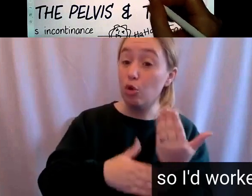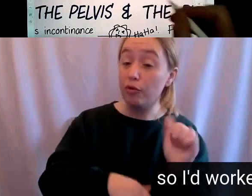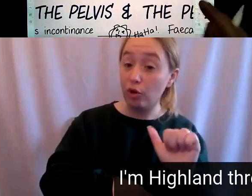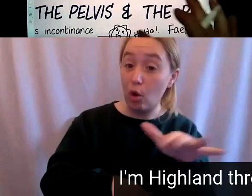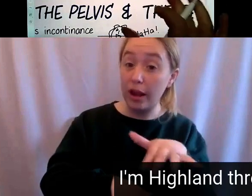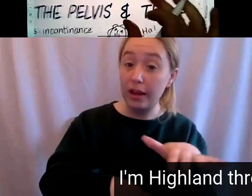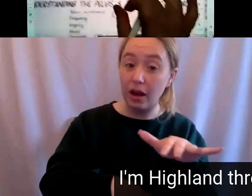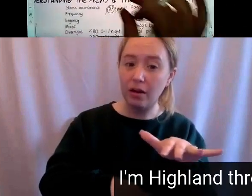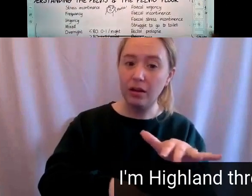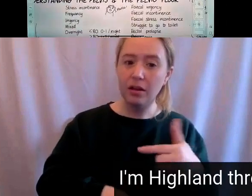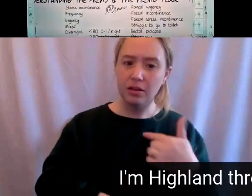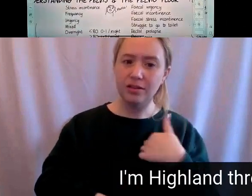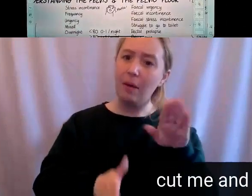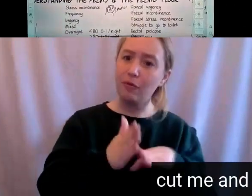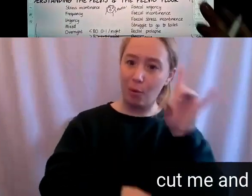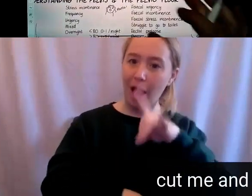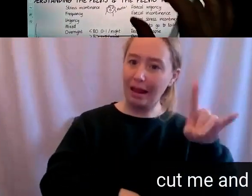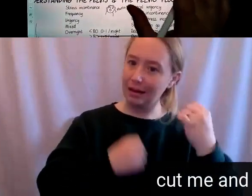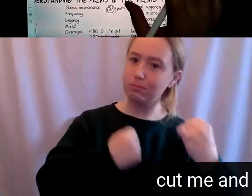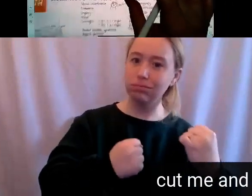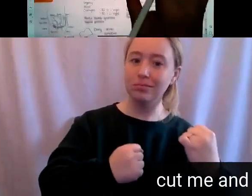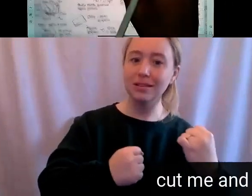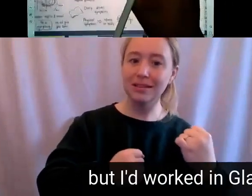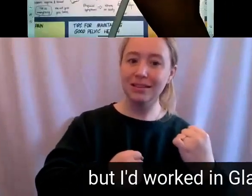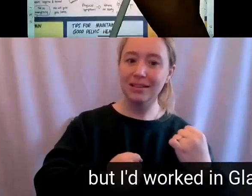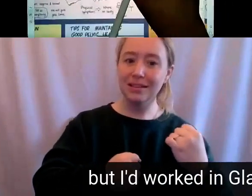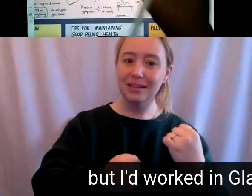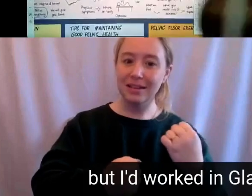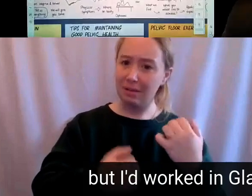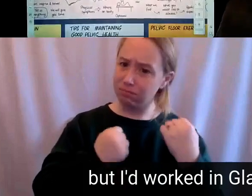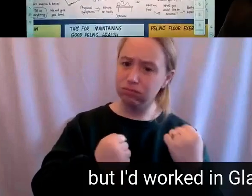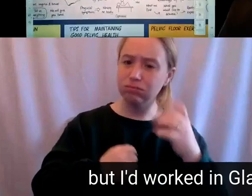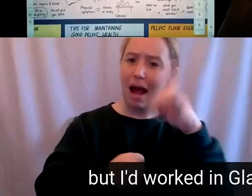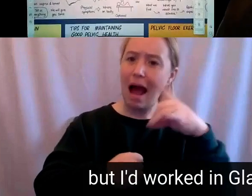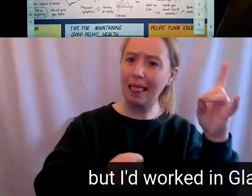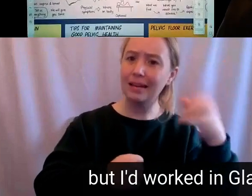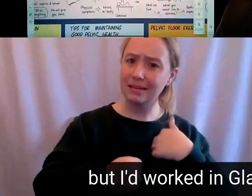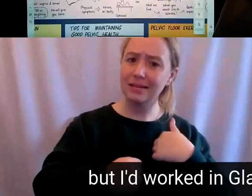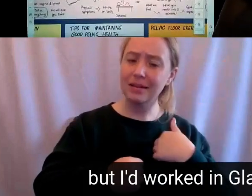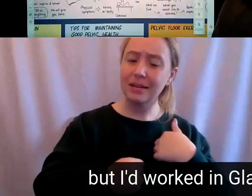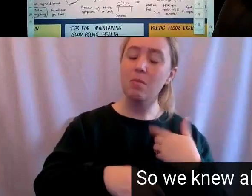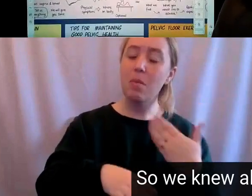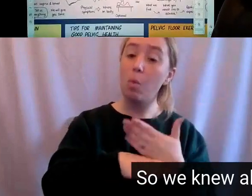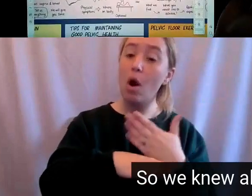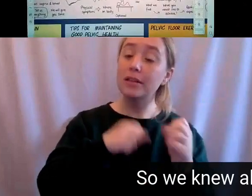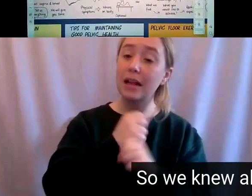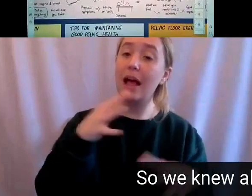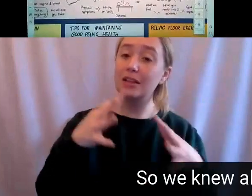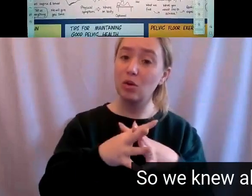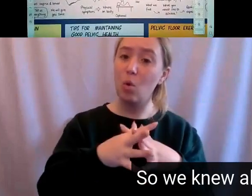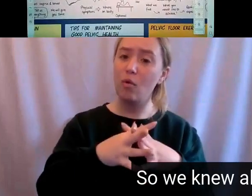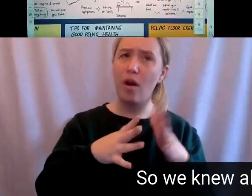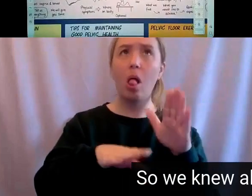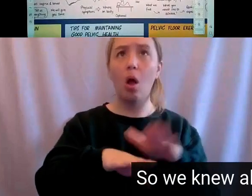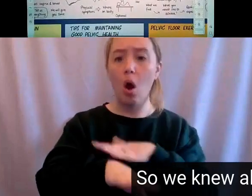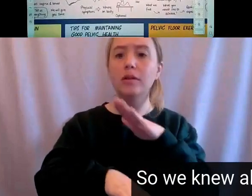worked in I'm Highland through and through, cut me and a bleed tartan, but I'd worked in Glasgow for a long time, so we knew